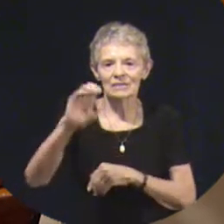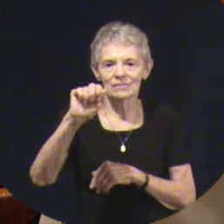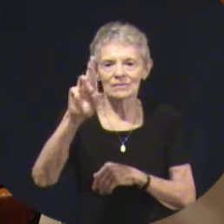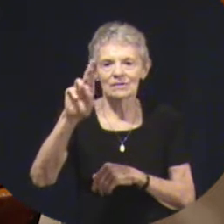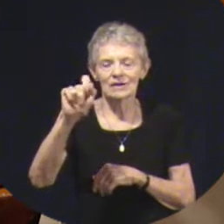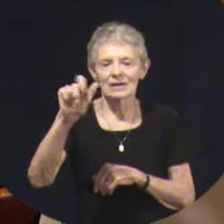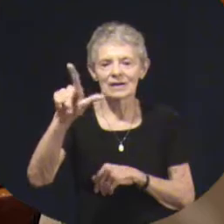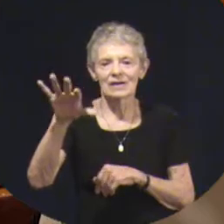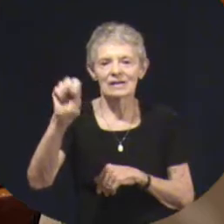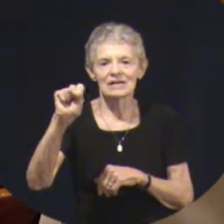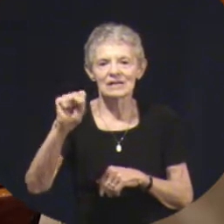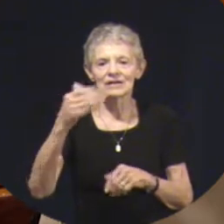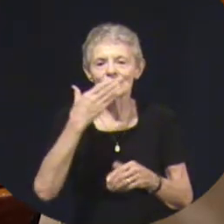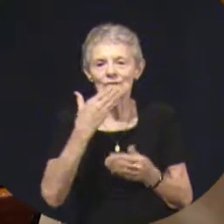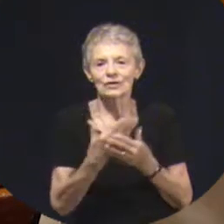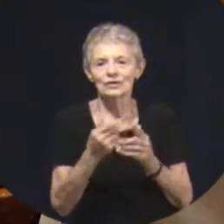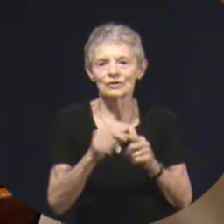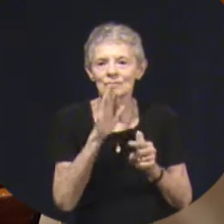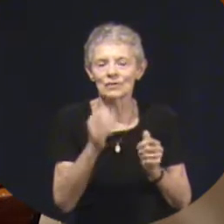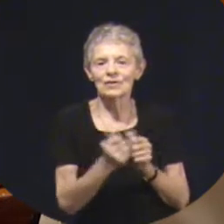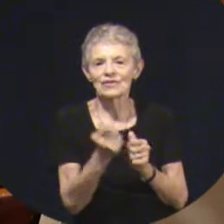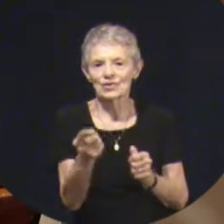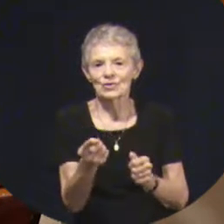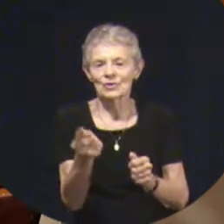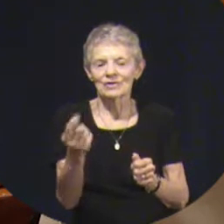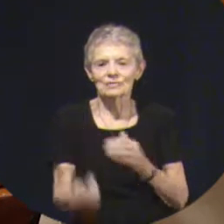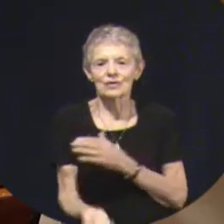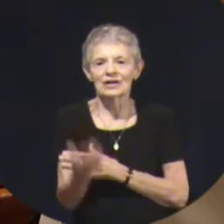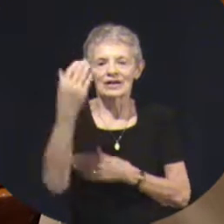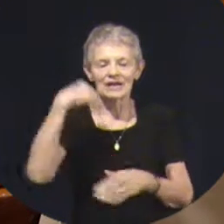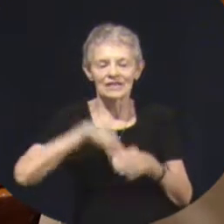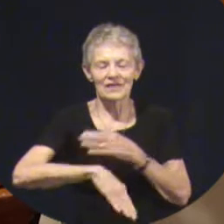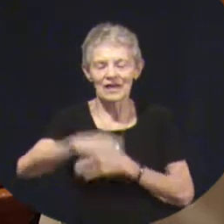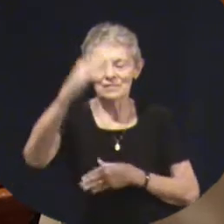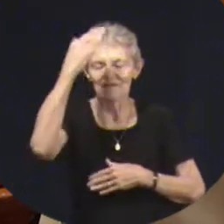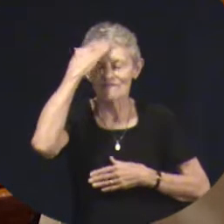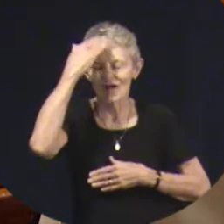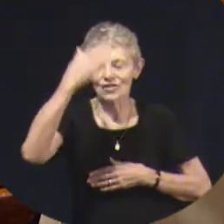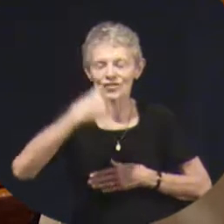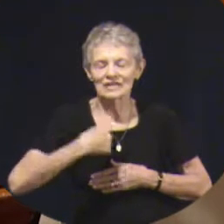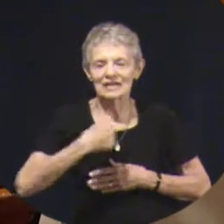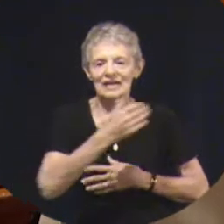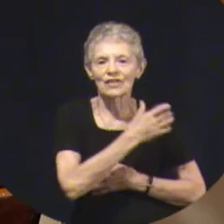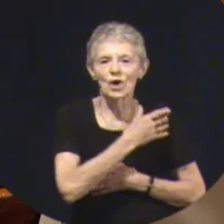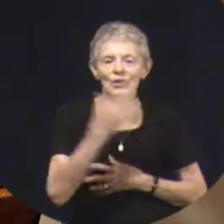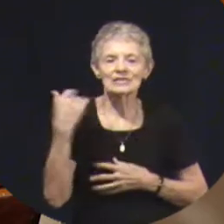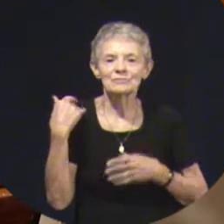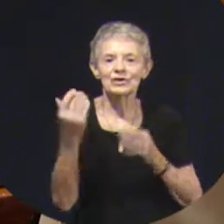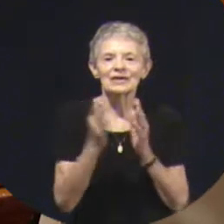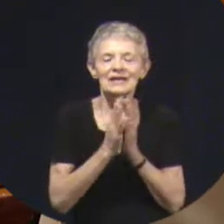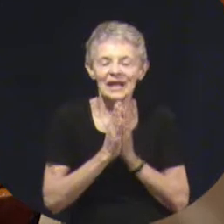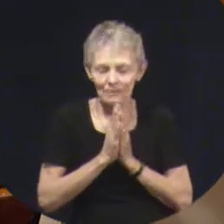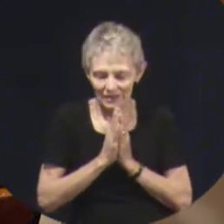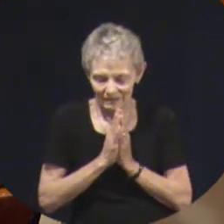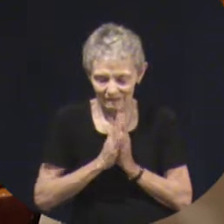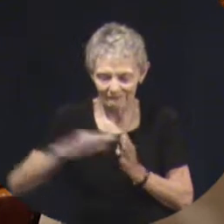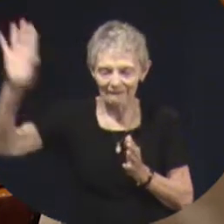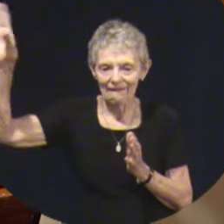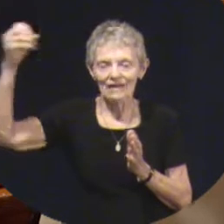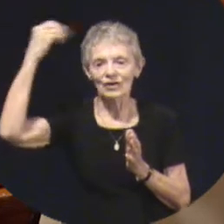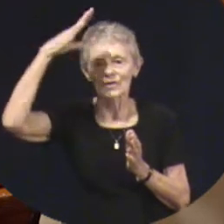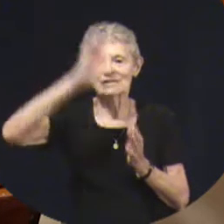morning. Let us begin. In the name of the Father, and of the Son, and of the Holy Spirit. Amen. The grace